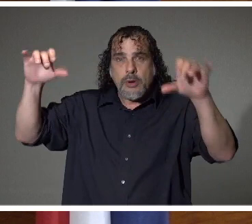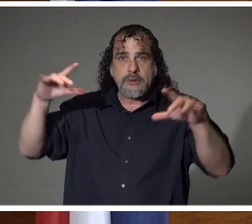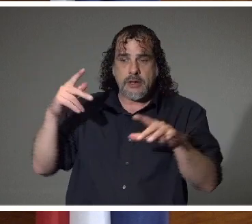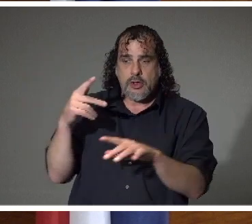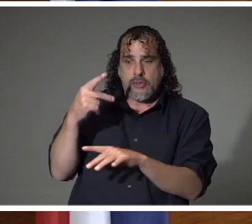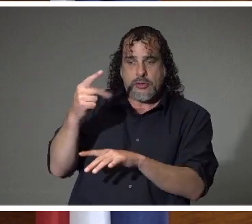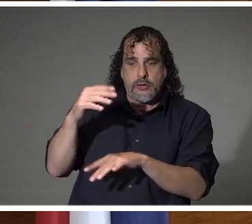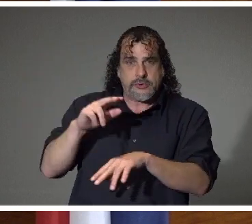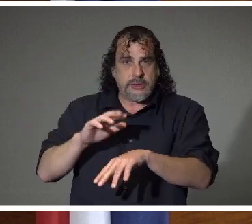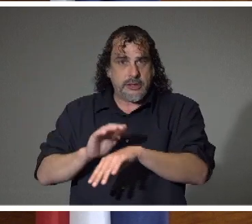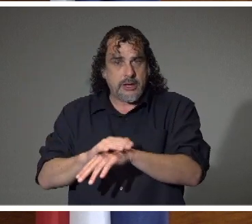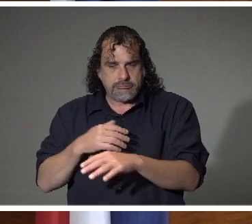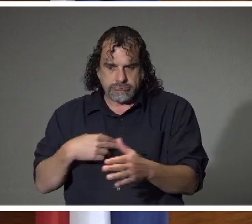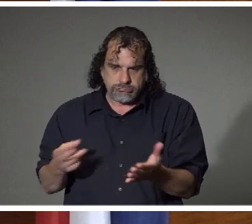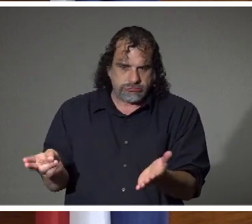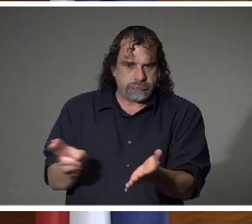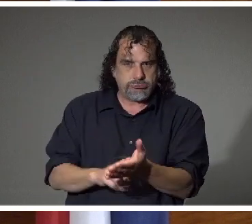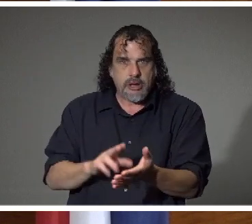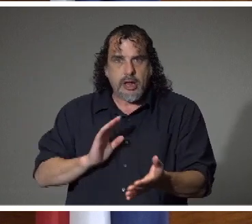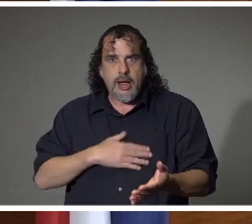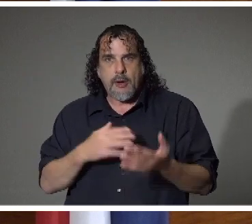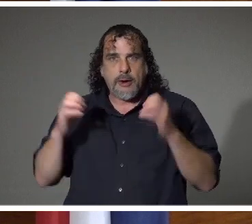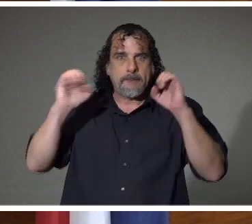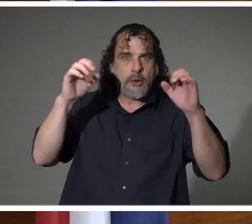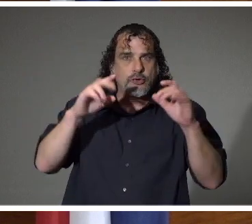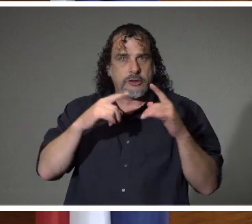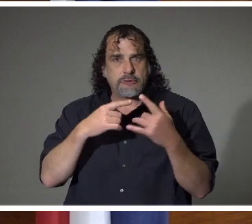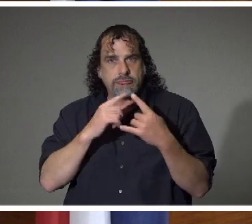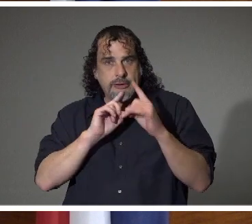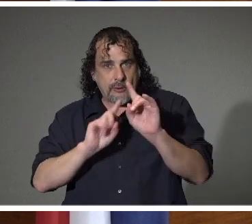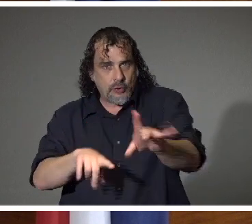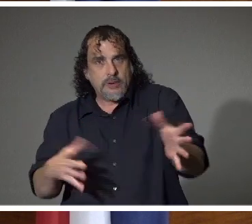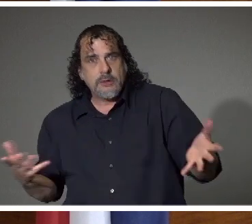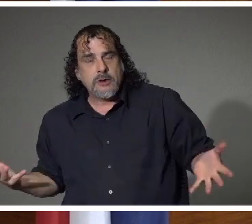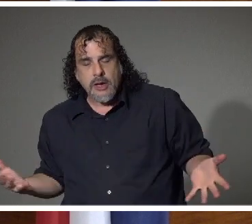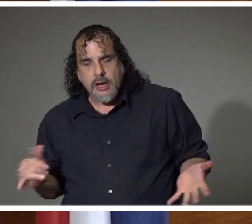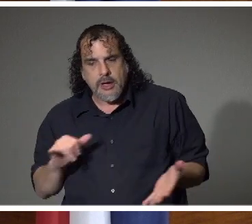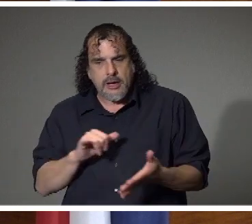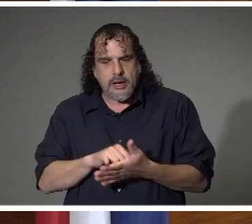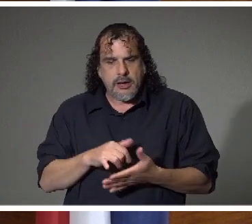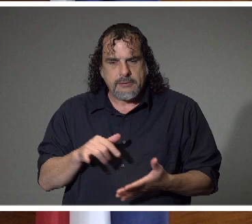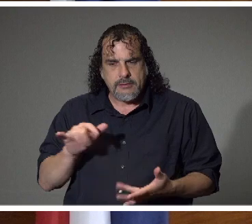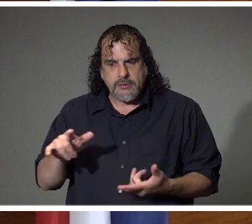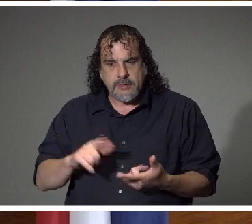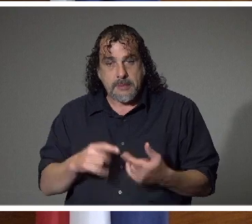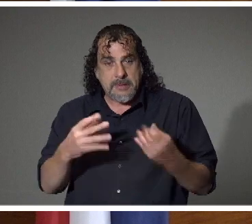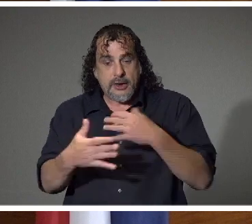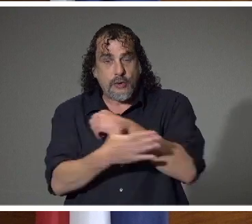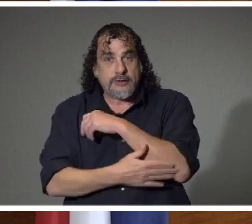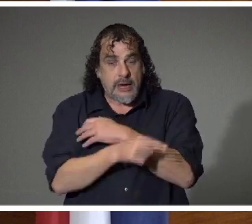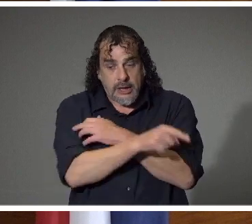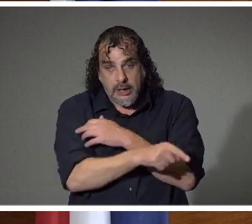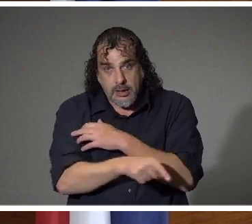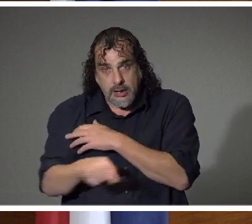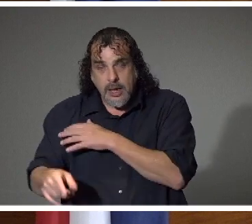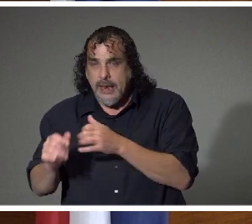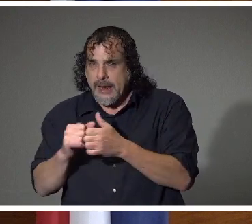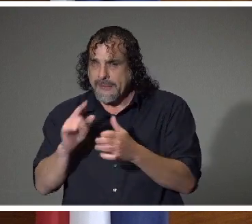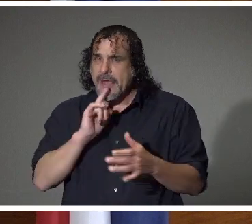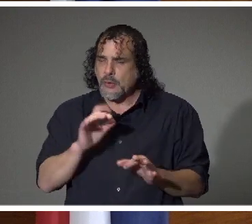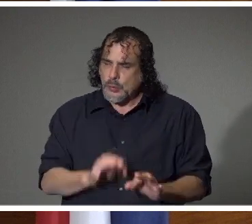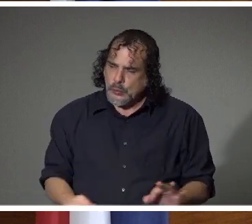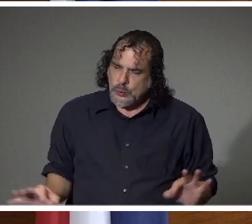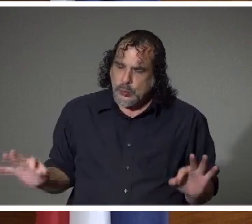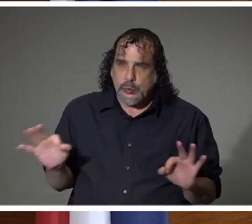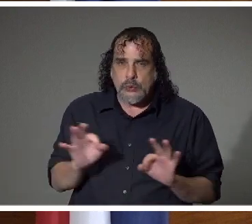evening did declare an immediate emergency declaration for many of those counties that were affected, and it's critically important that